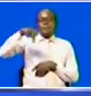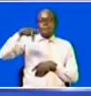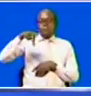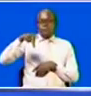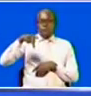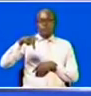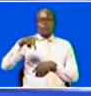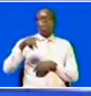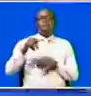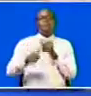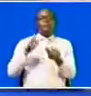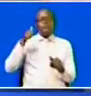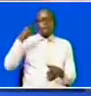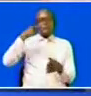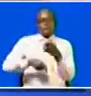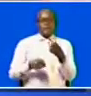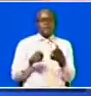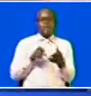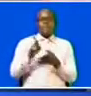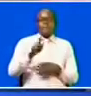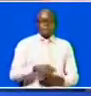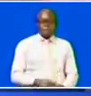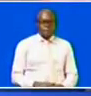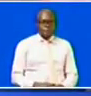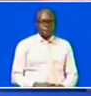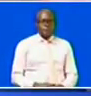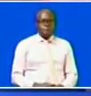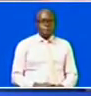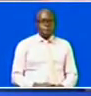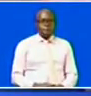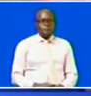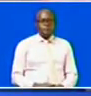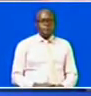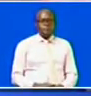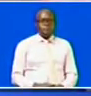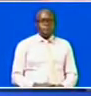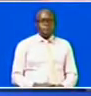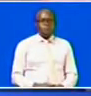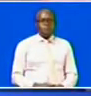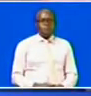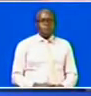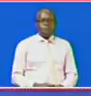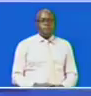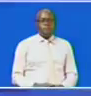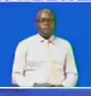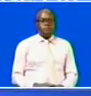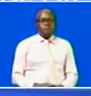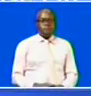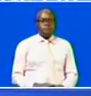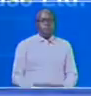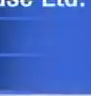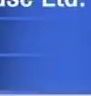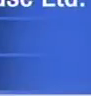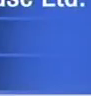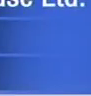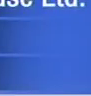to avoid contamination. Yes, Mr. Chairman, the other quantities were transported using tippers. And in a